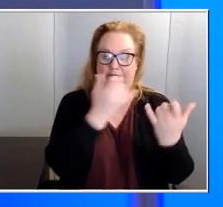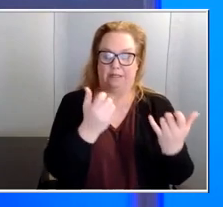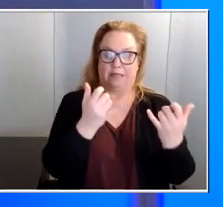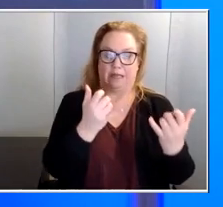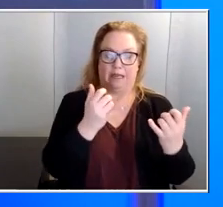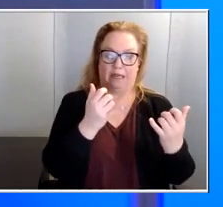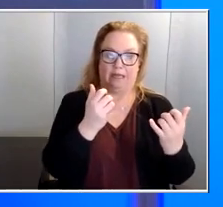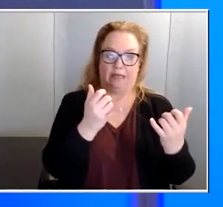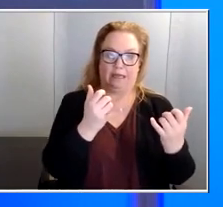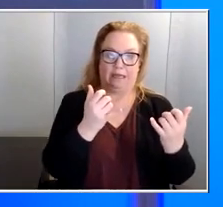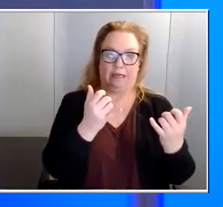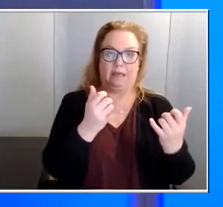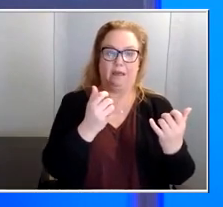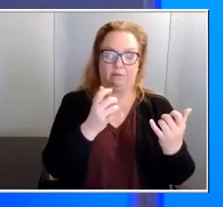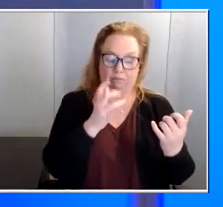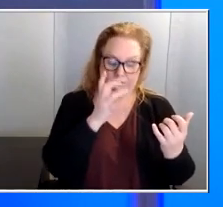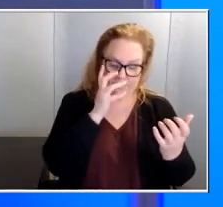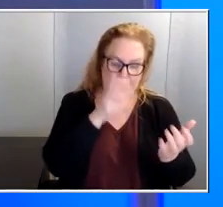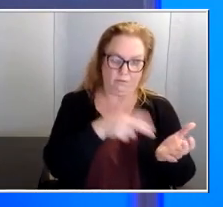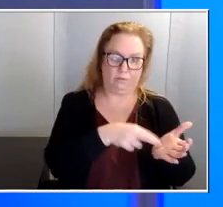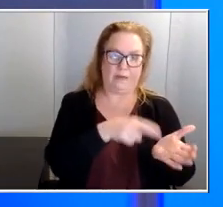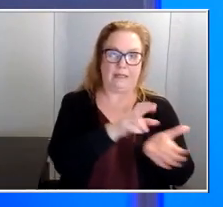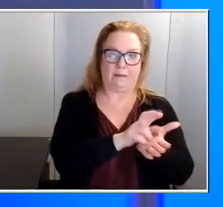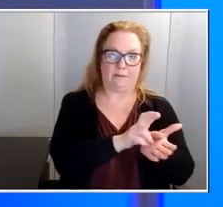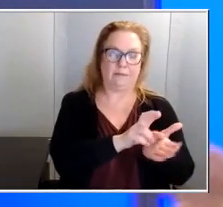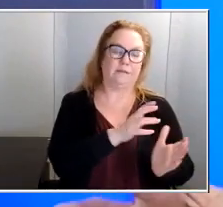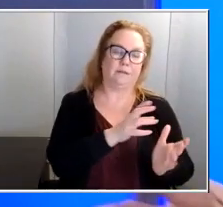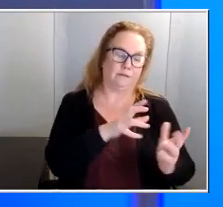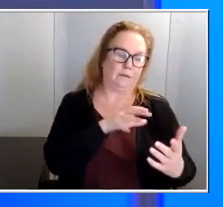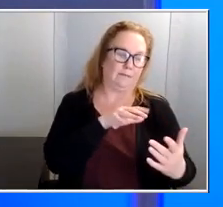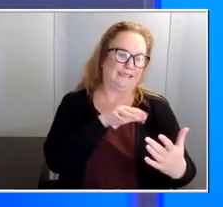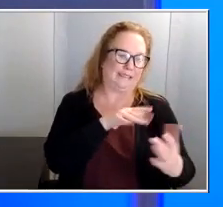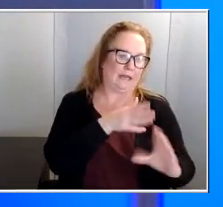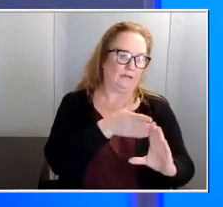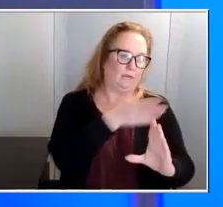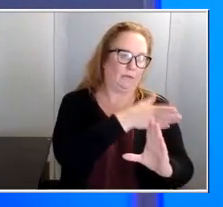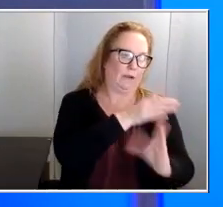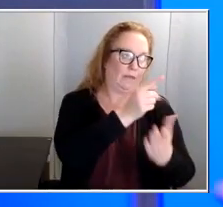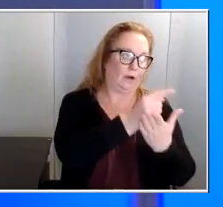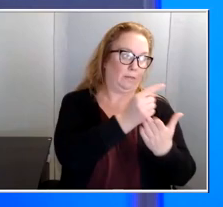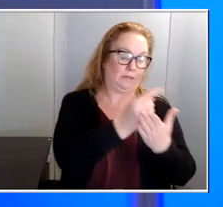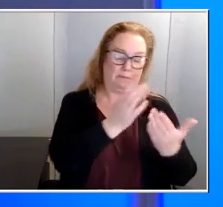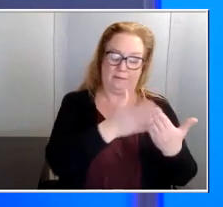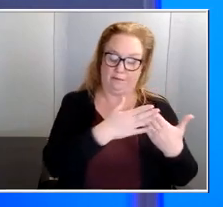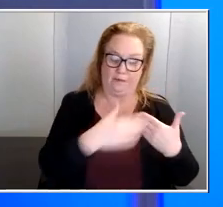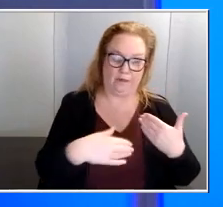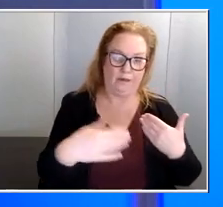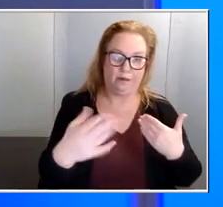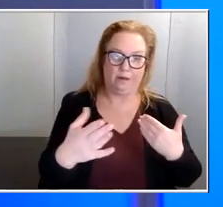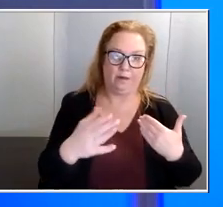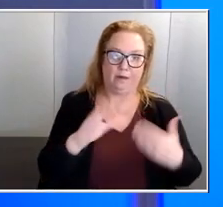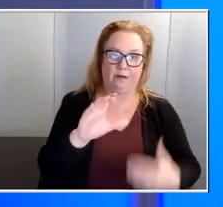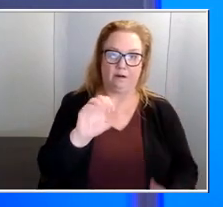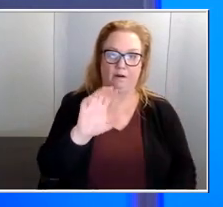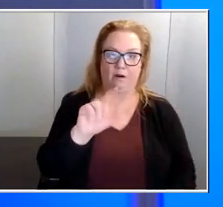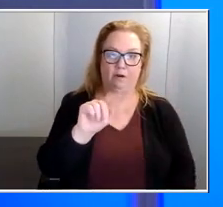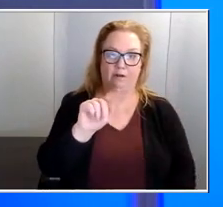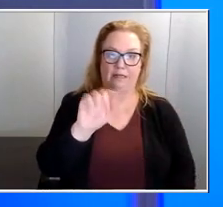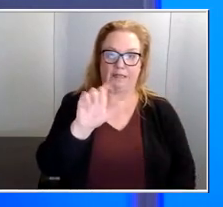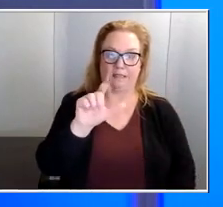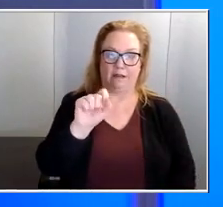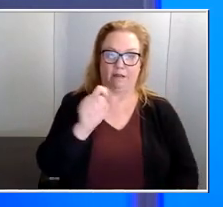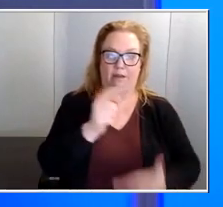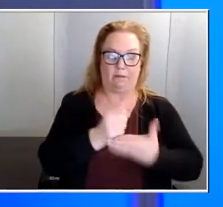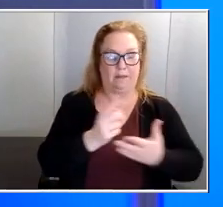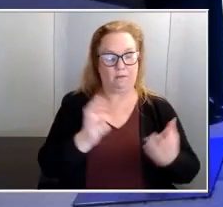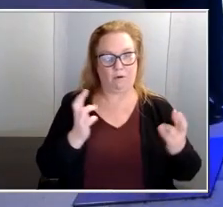to relapse, I say today, based on prior therapies. We don't know yet about teclistamab and about CAR T cell therapy, and we're very